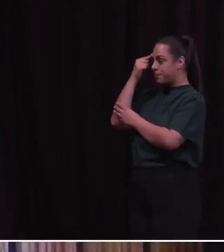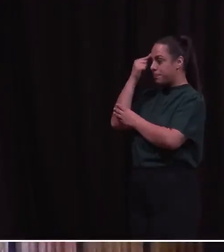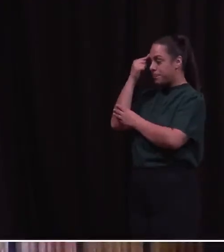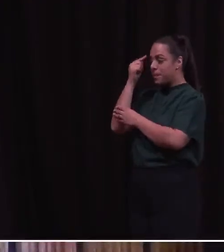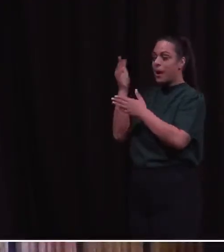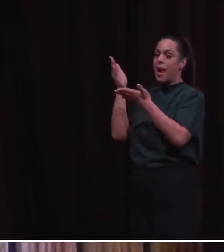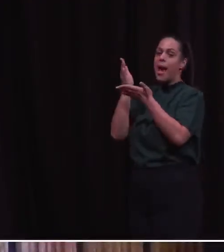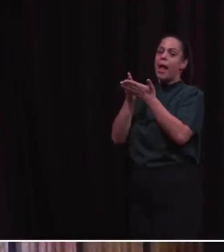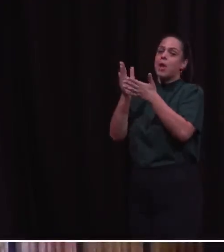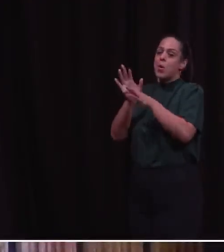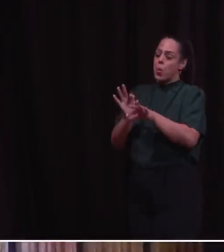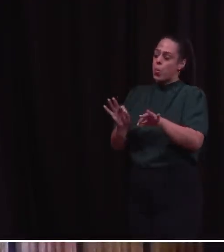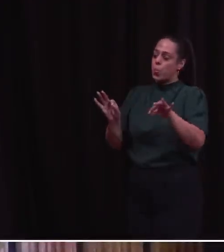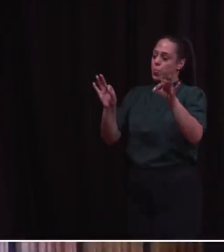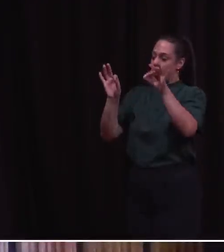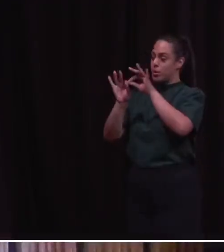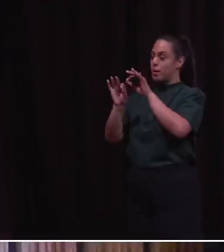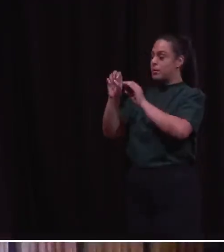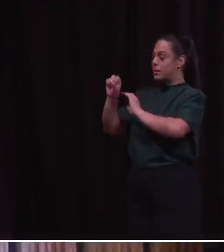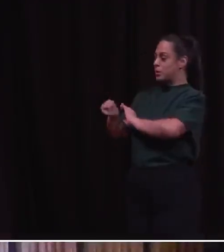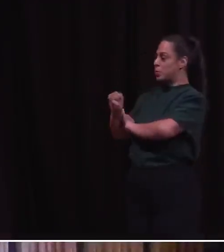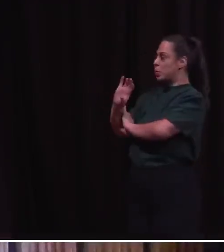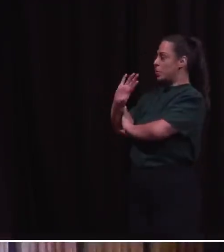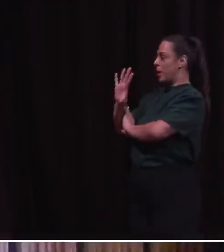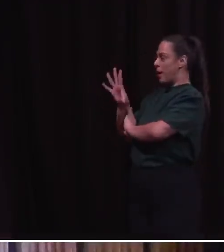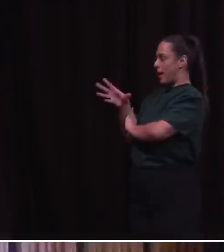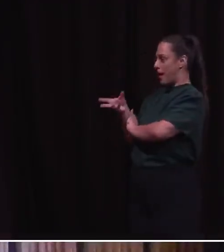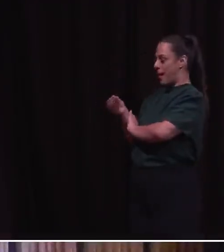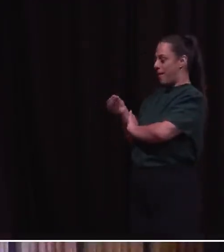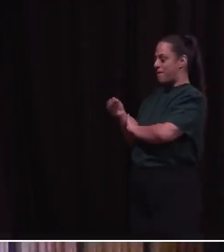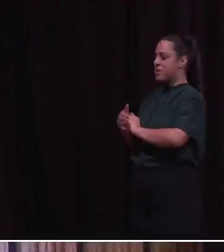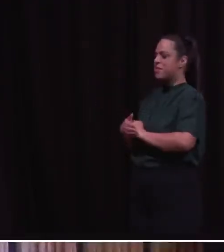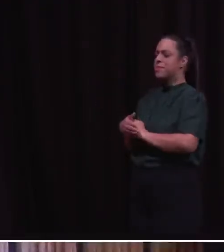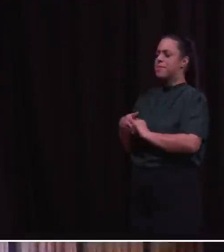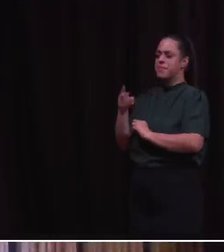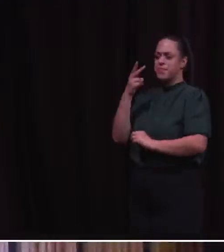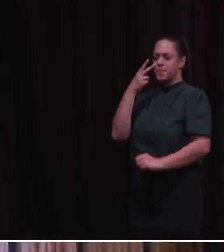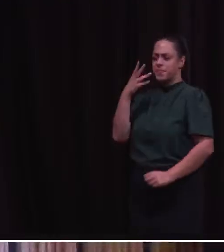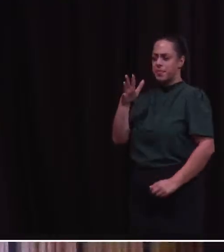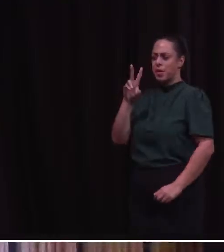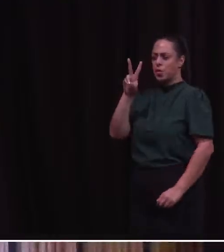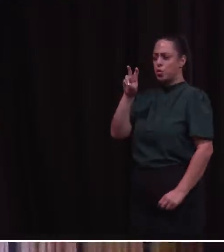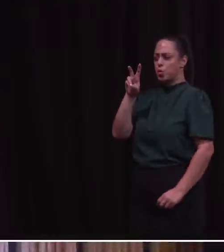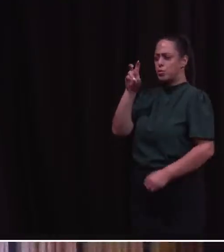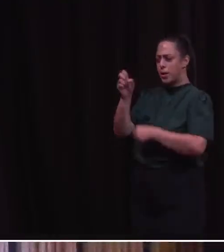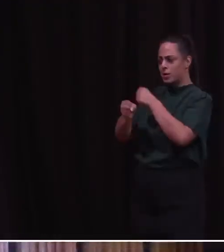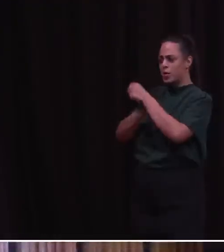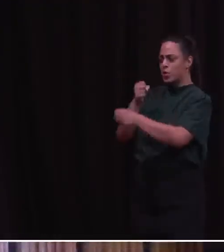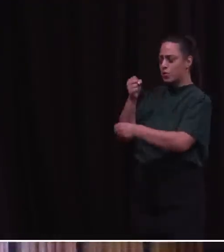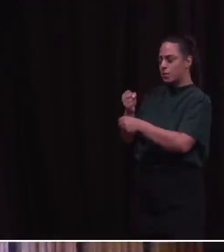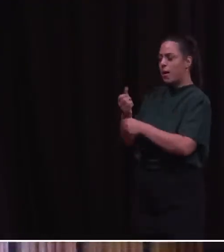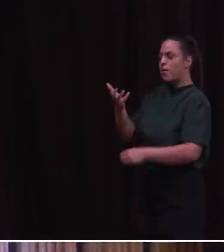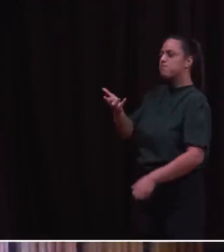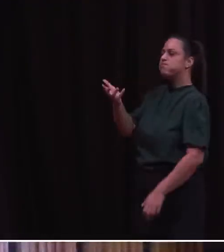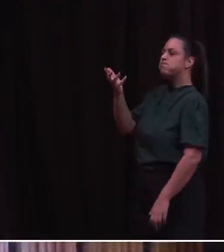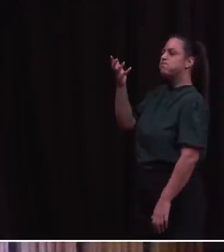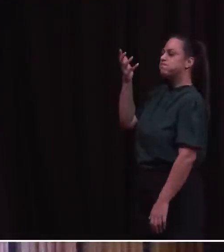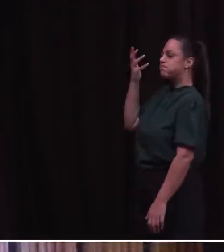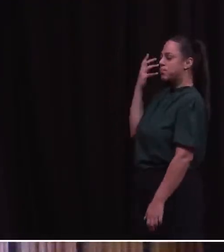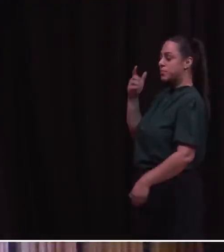1652, at least 200 years before. So that's one example. But with